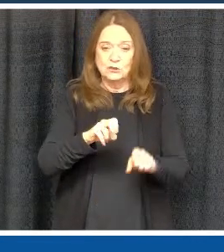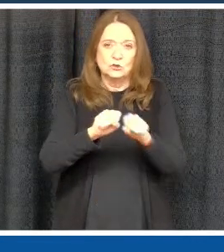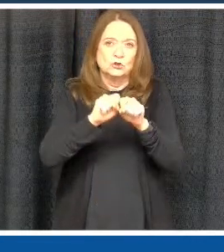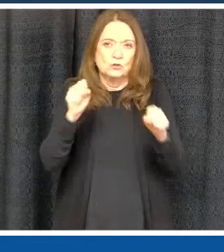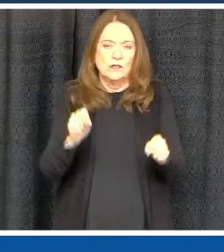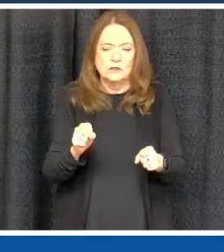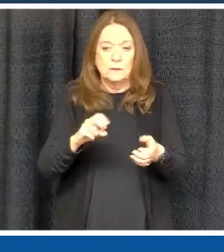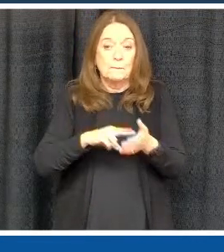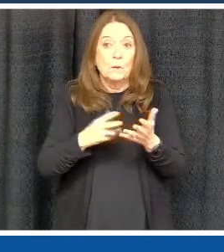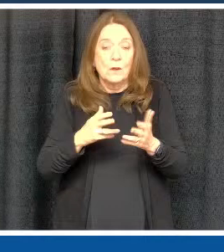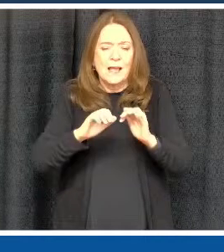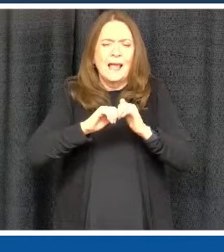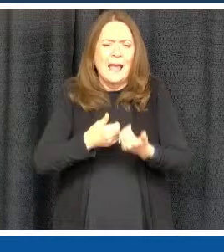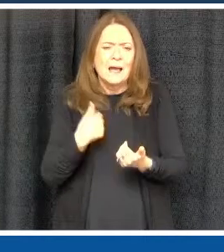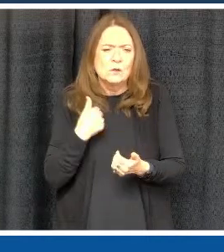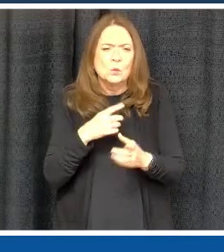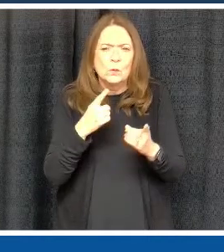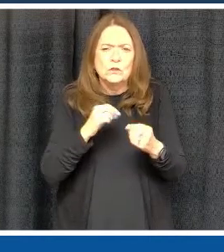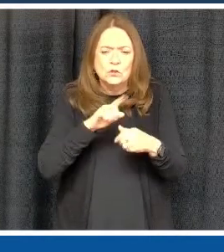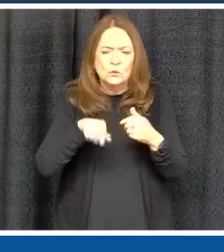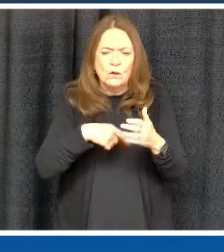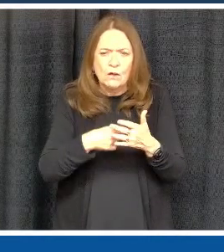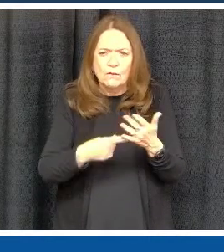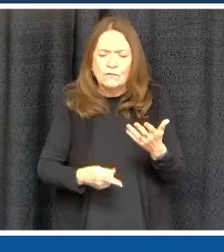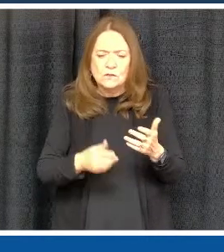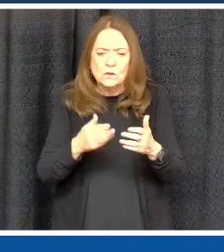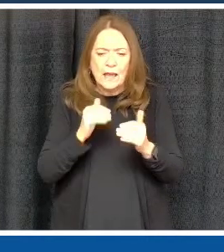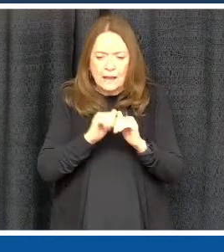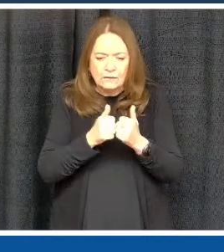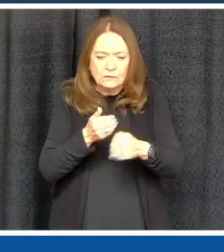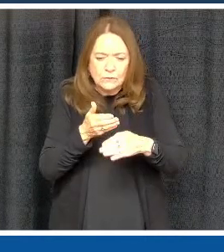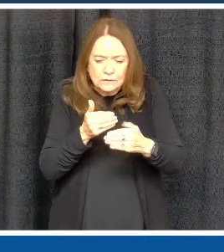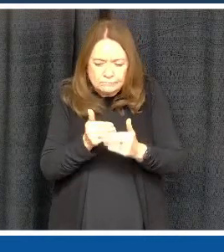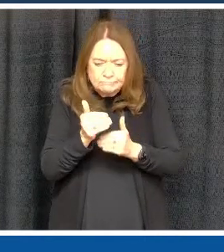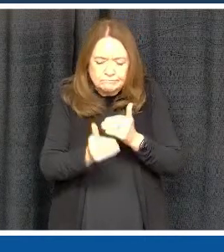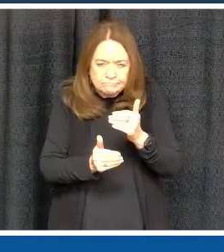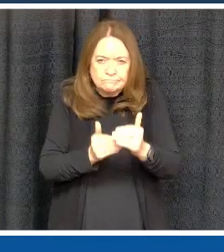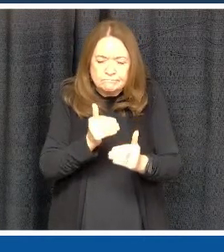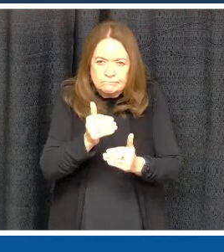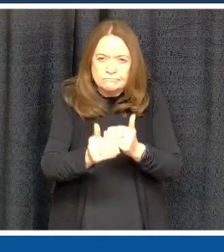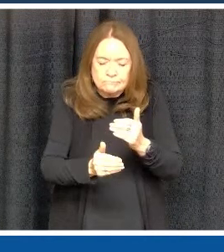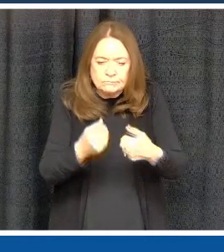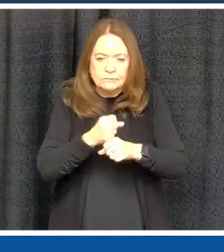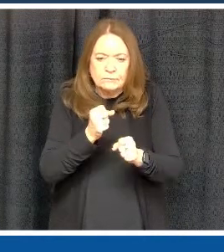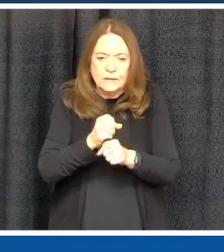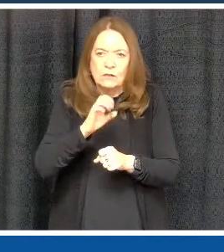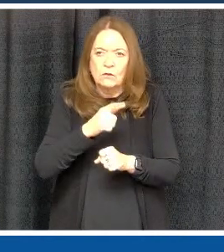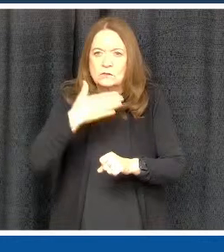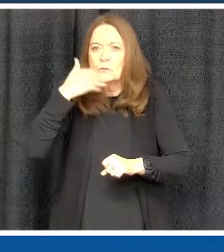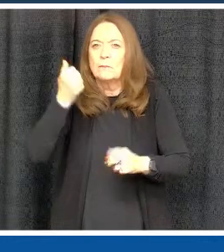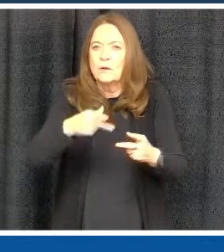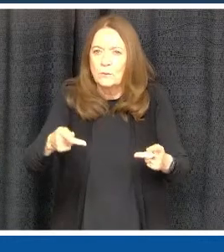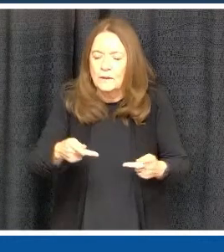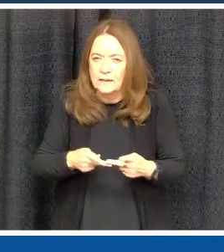do all this stuff? What incremental steps can we take to make Clarksville a continually better place?